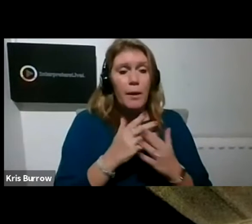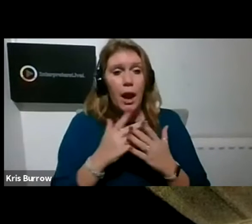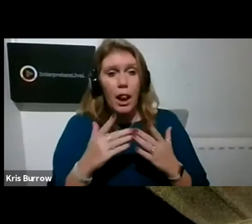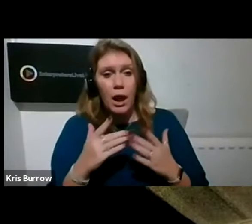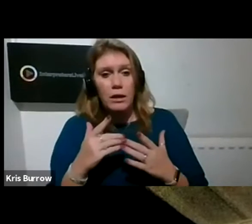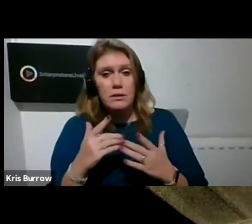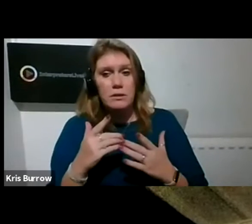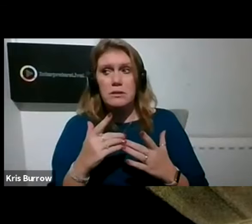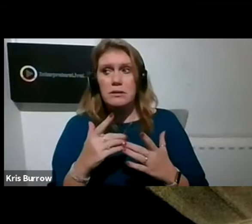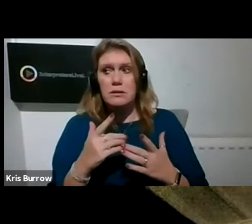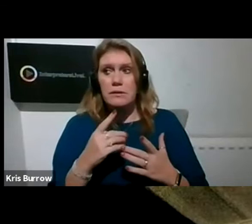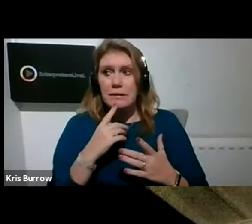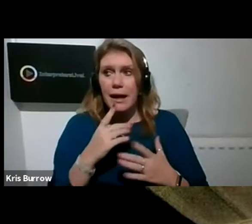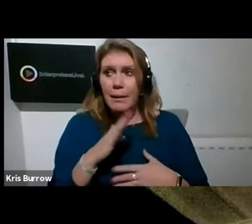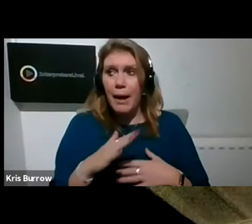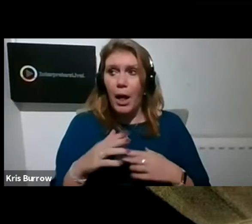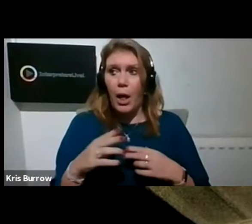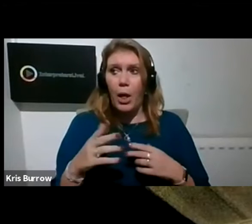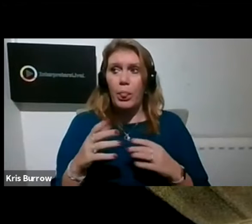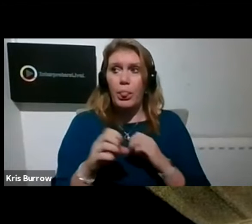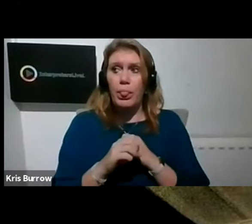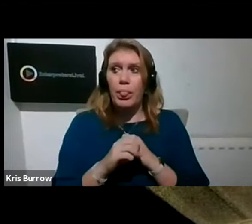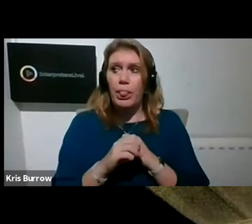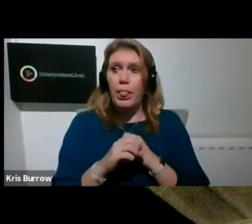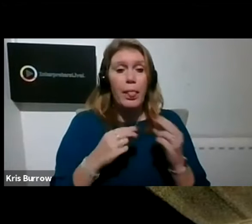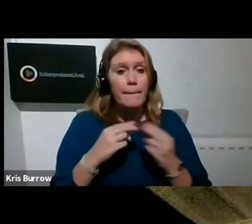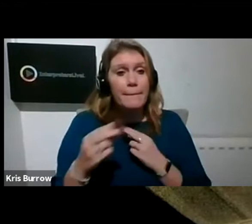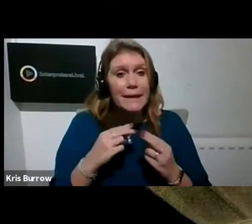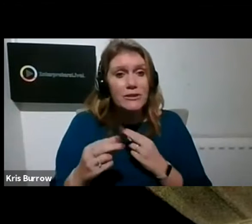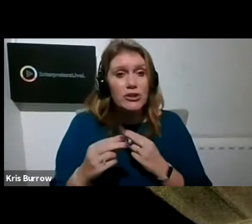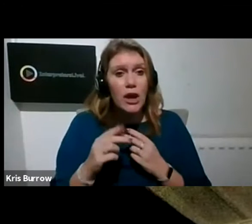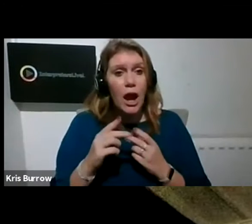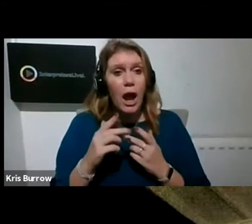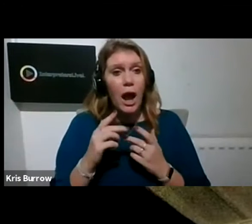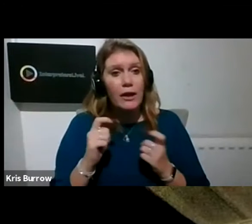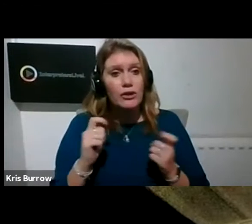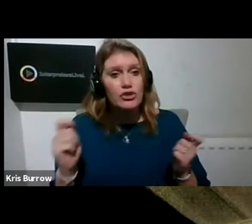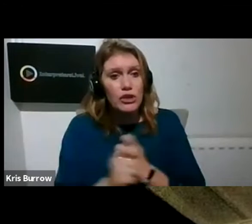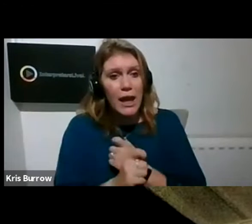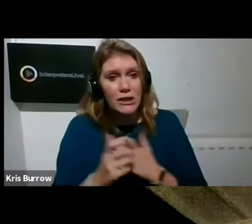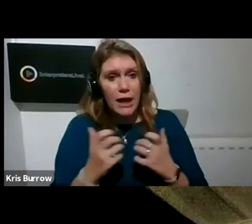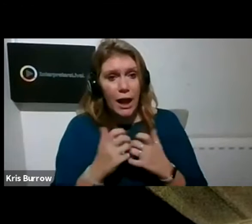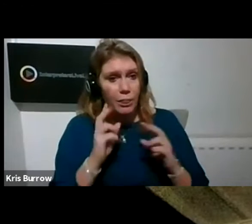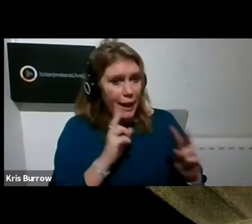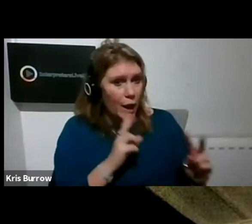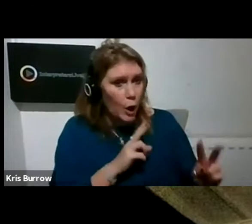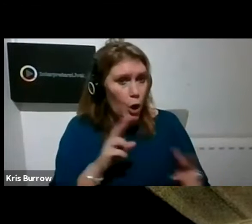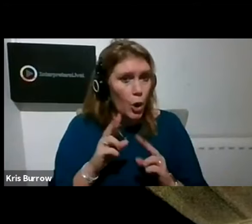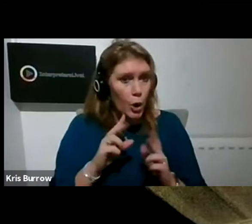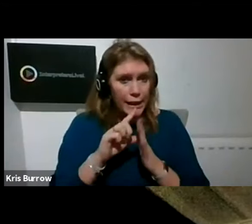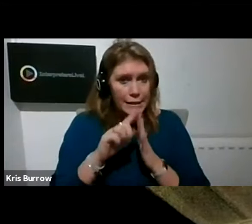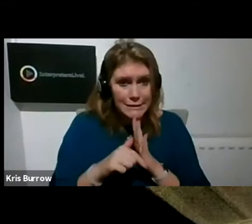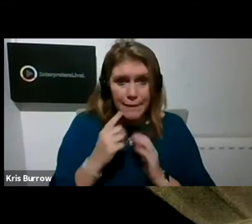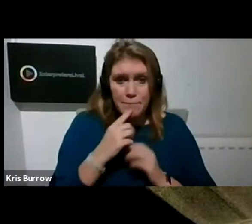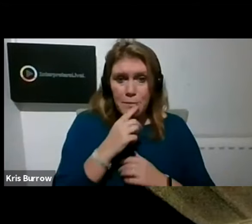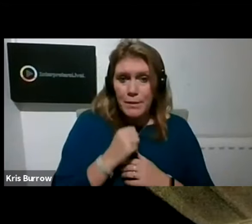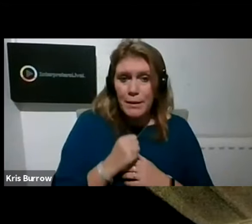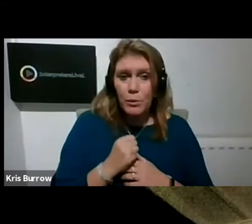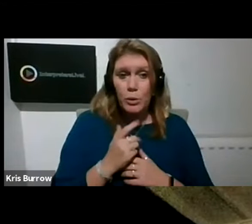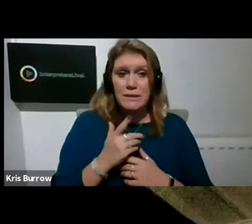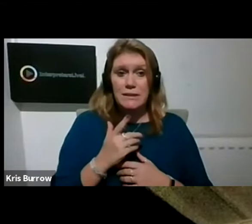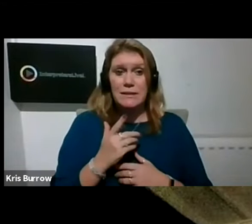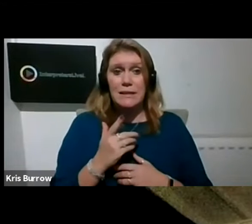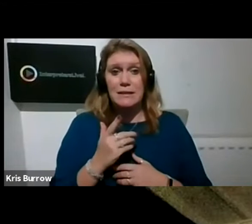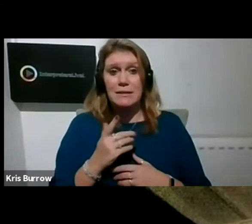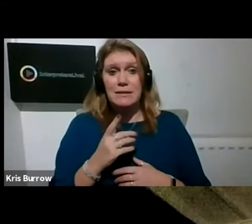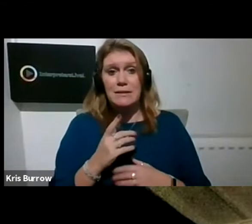you feel like the media has changed the way it looks at disabled people in the past 10 years since the Conservatives have been in? And how do you feel